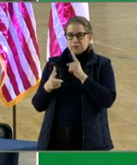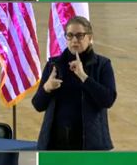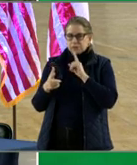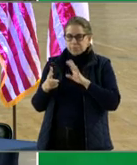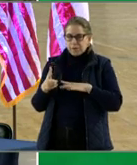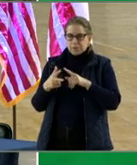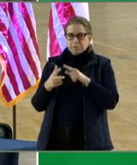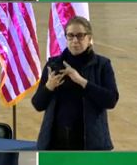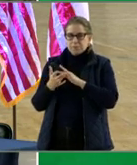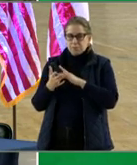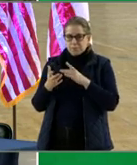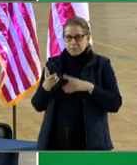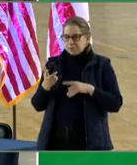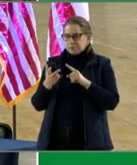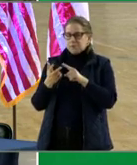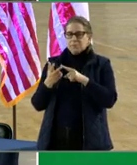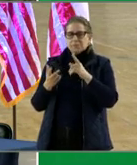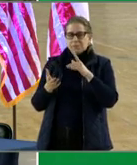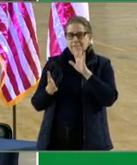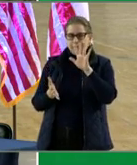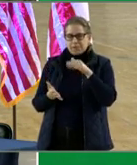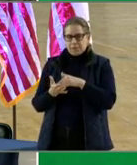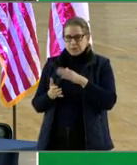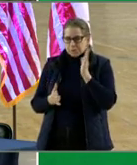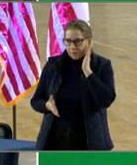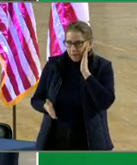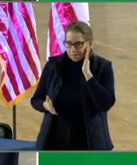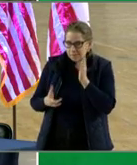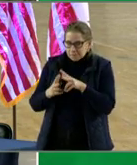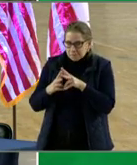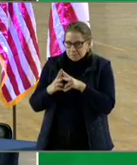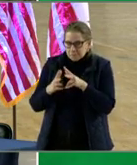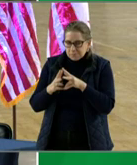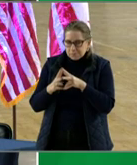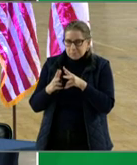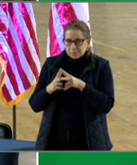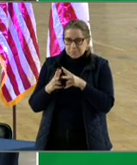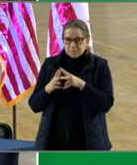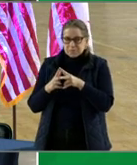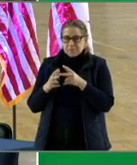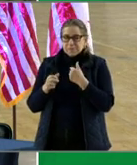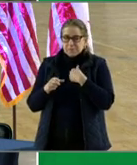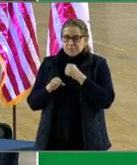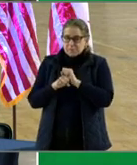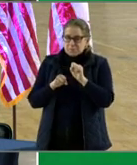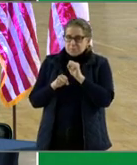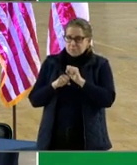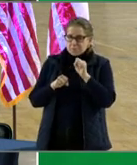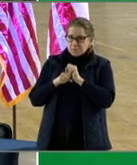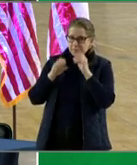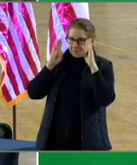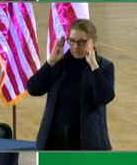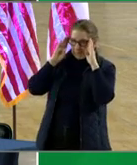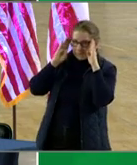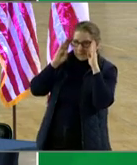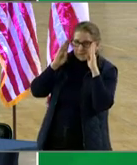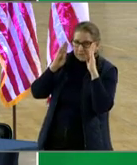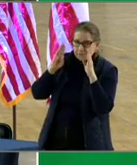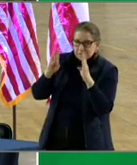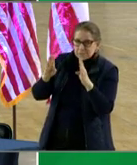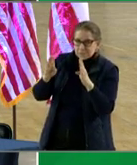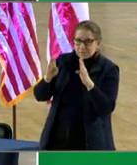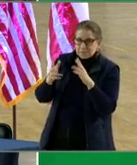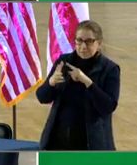5,000 beds for the surge. But we're working constantly to see how we can get more PPE